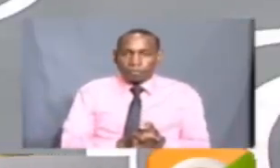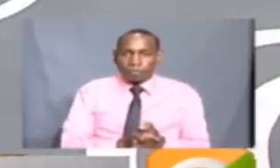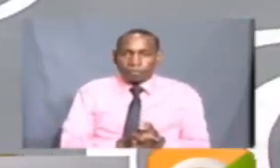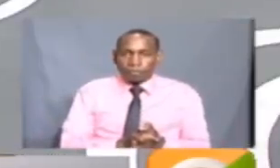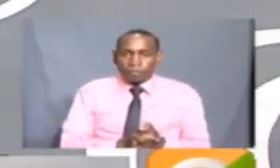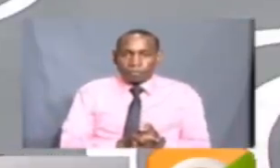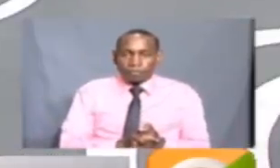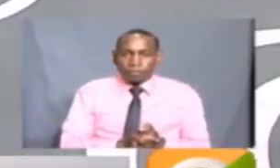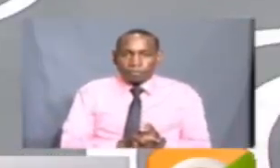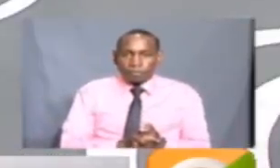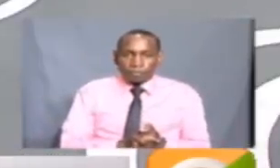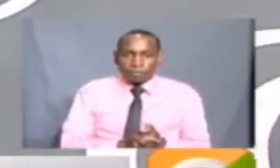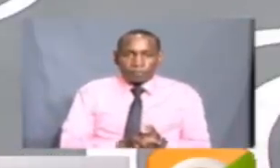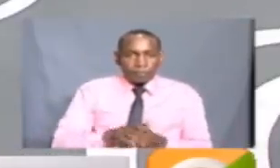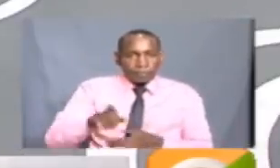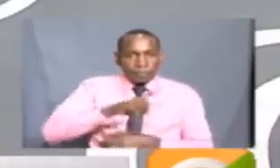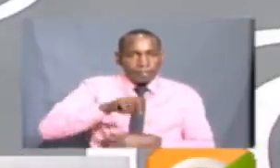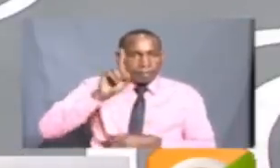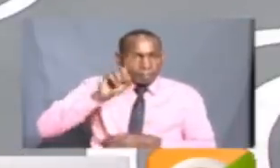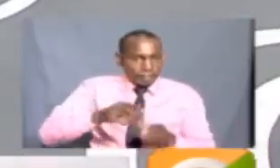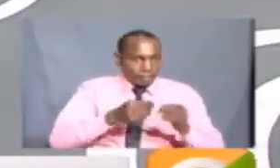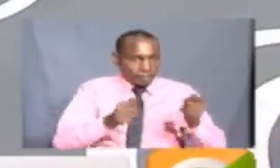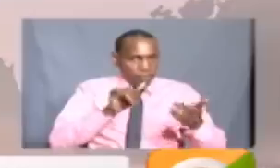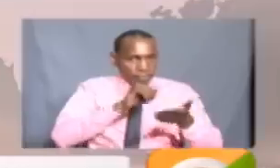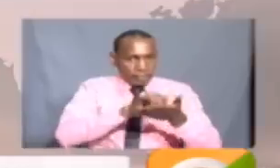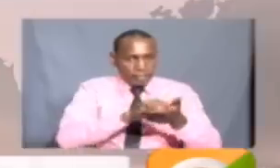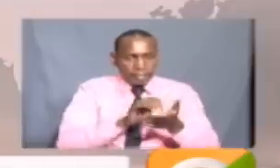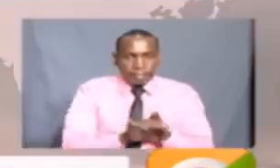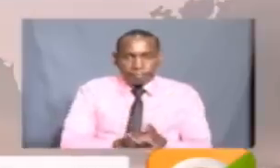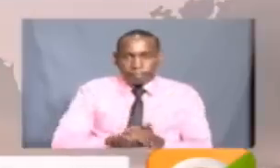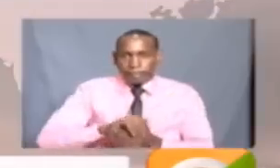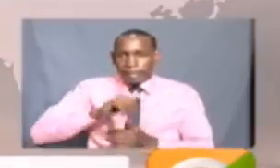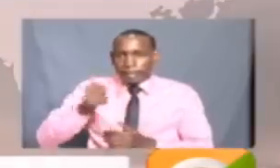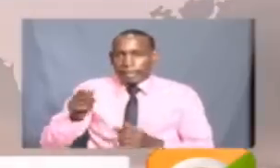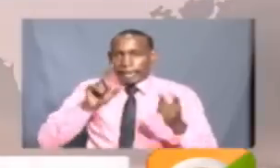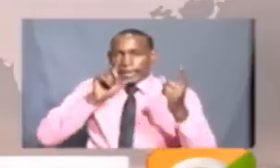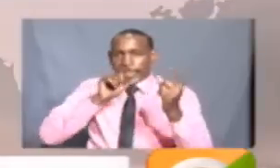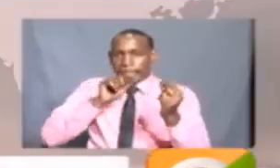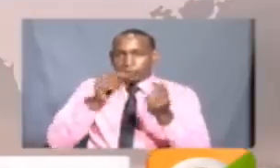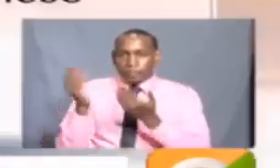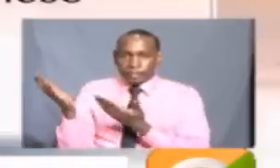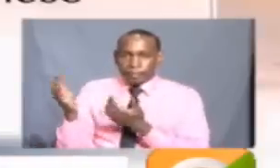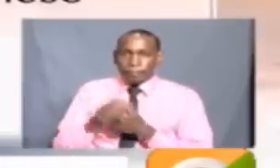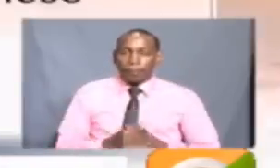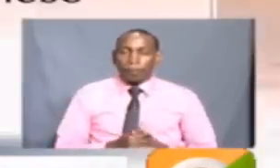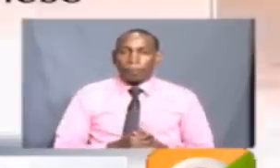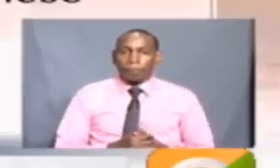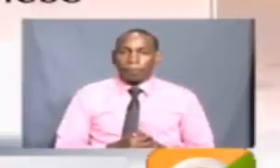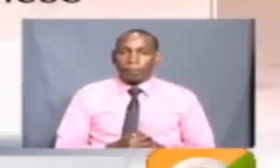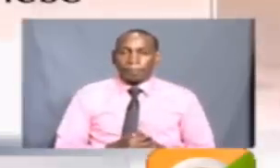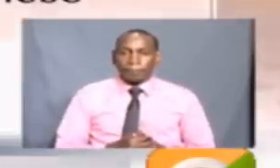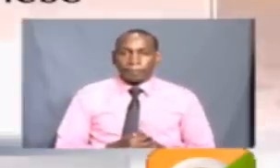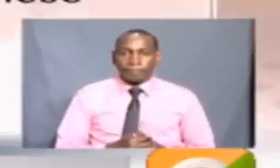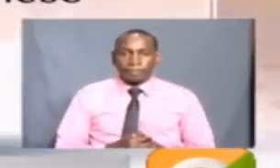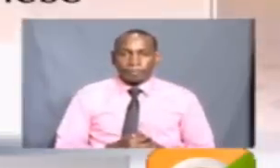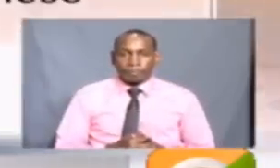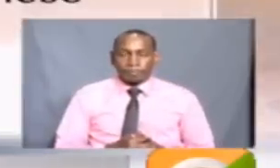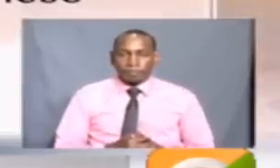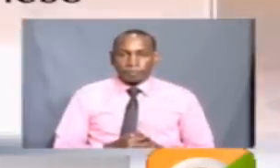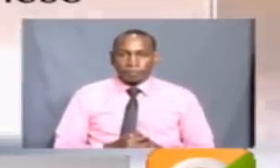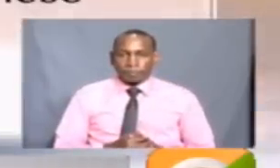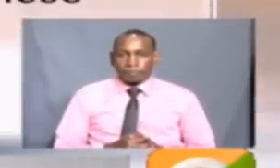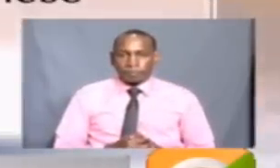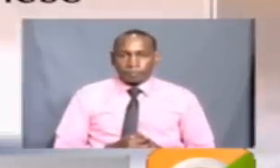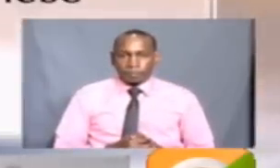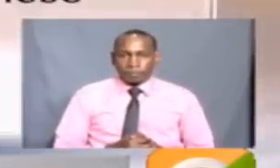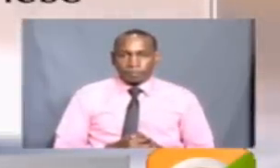So complete desecration. We must get to that. Coleman from Eldoret says, the real enemies of the people are our legislators. They have